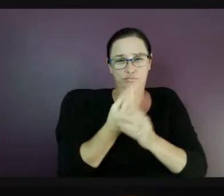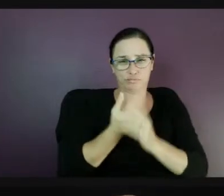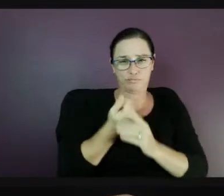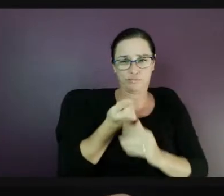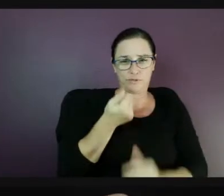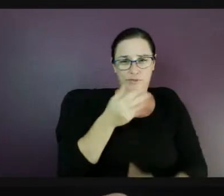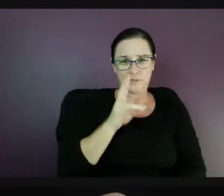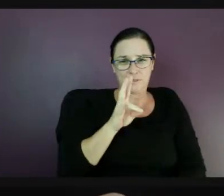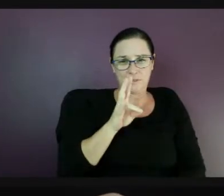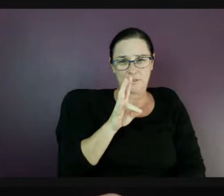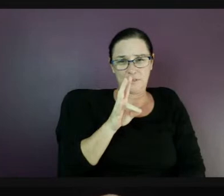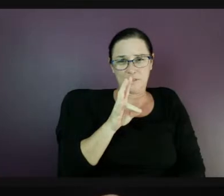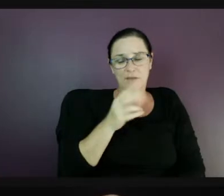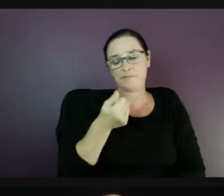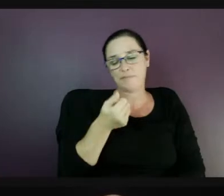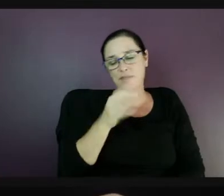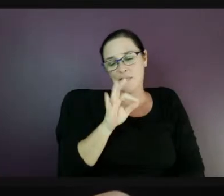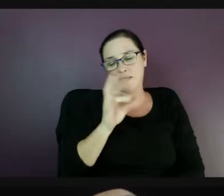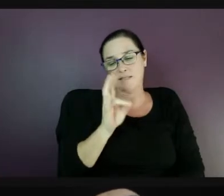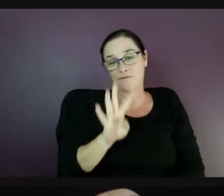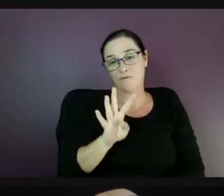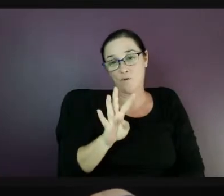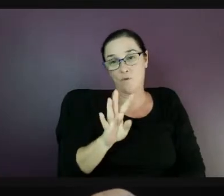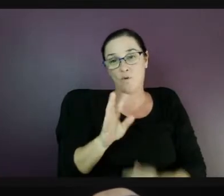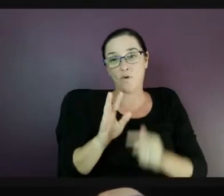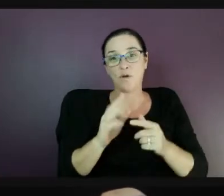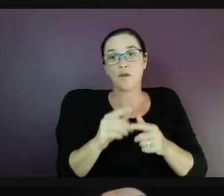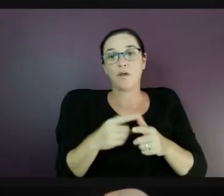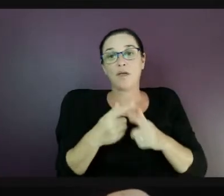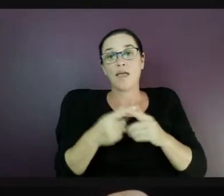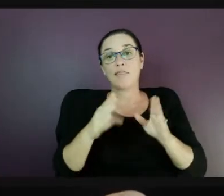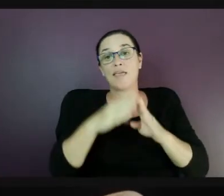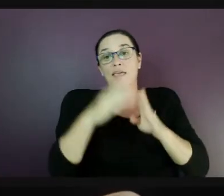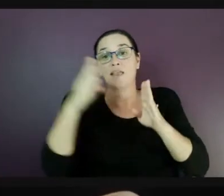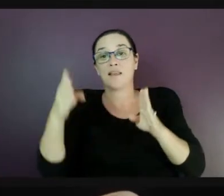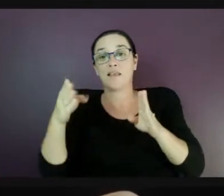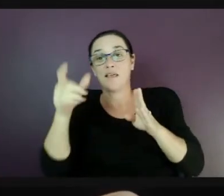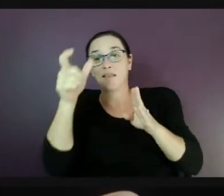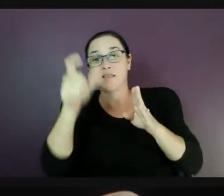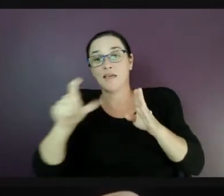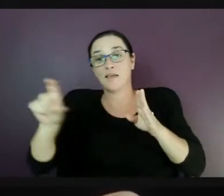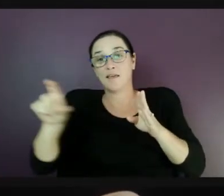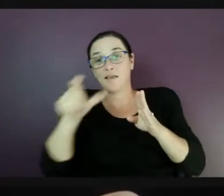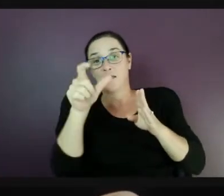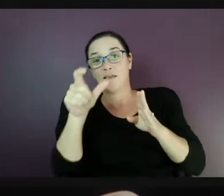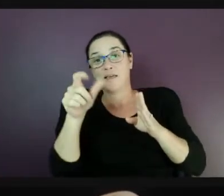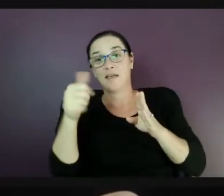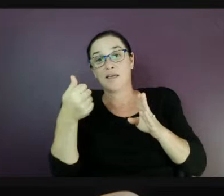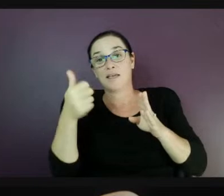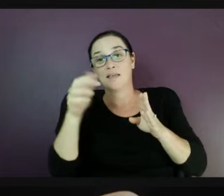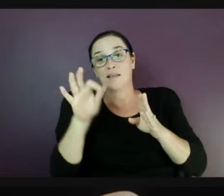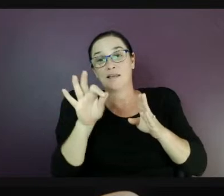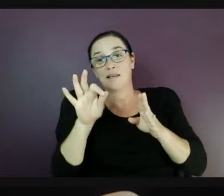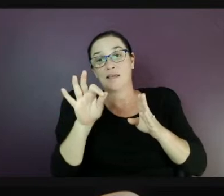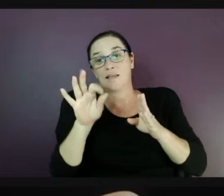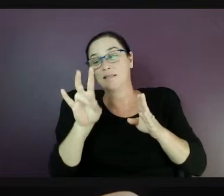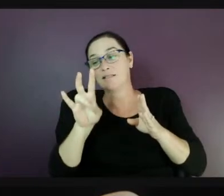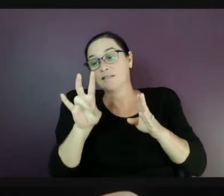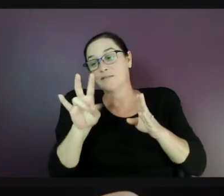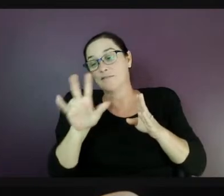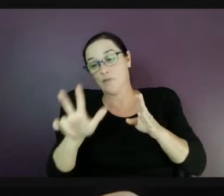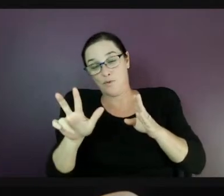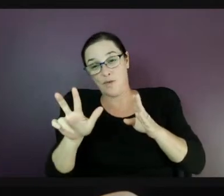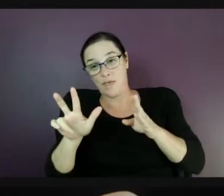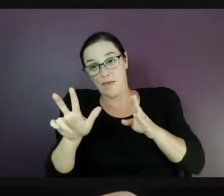Right? And they also highlight the mid-Mauna Loa eruptions in 73 vents of May 5th over here, and how these really align with